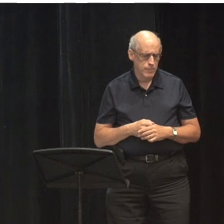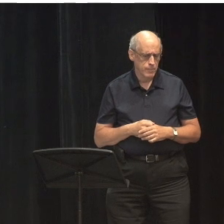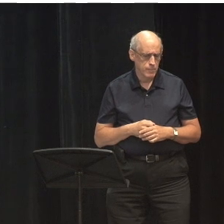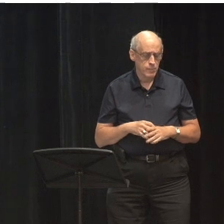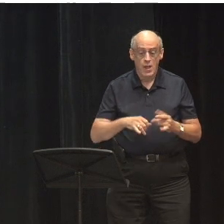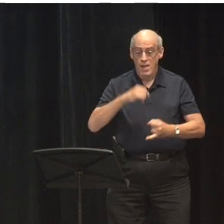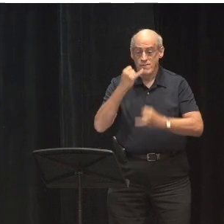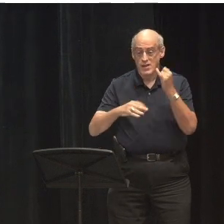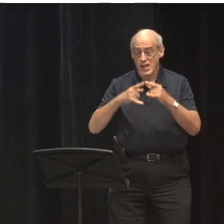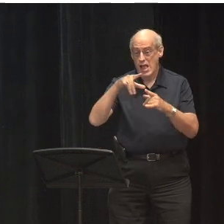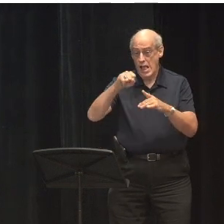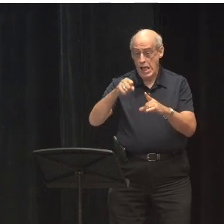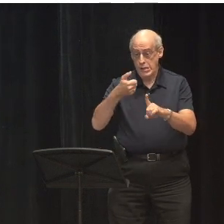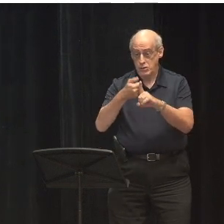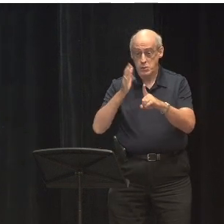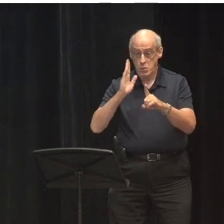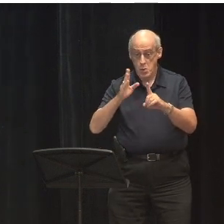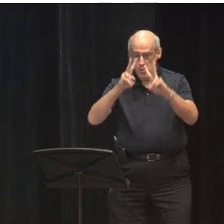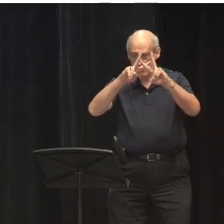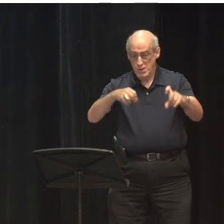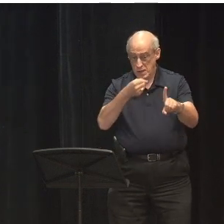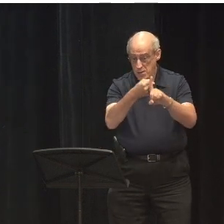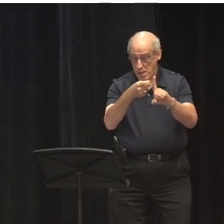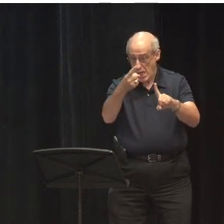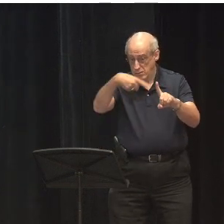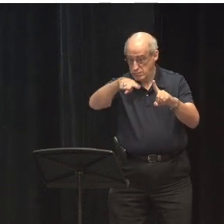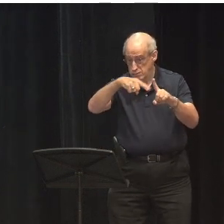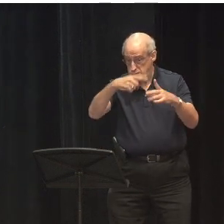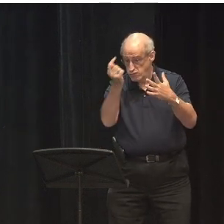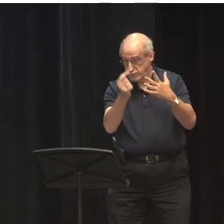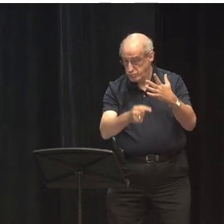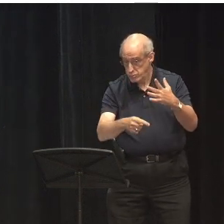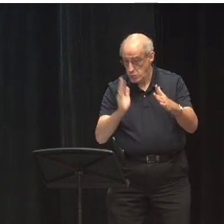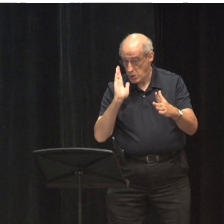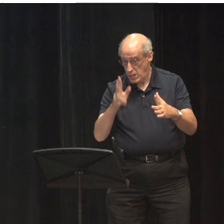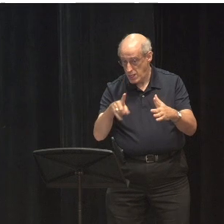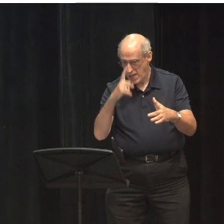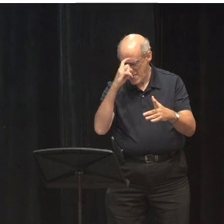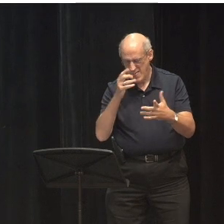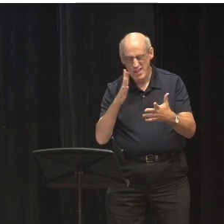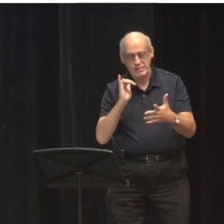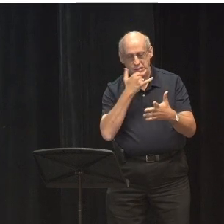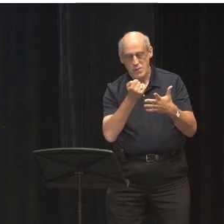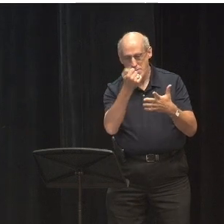final EIS might look at this impact, because I think it was omitted,